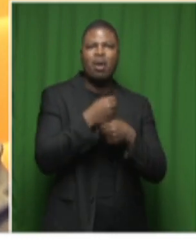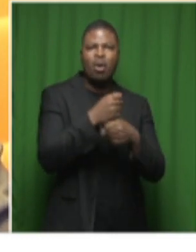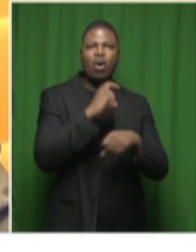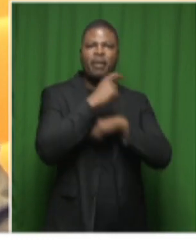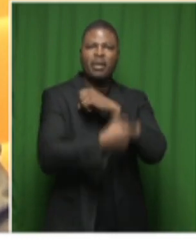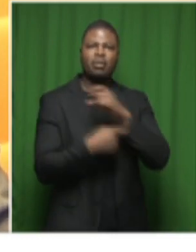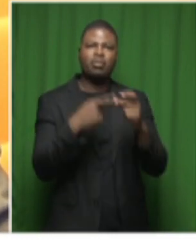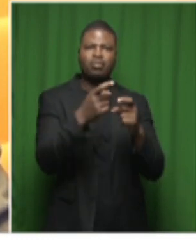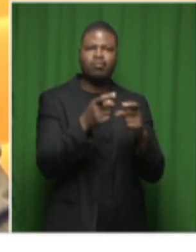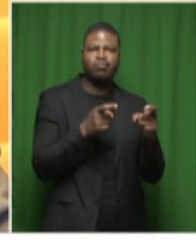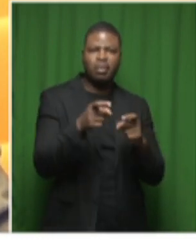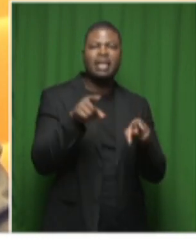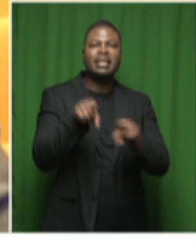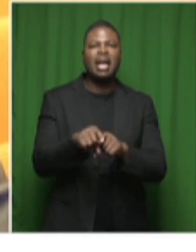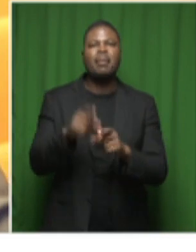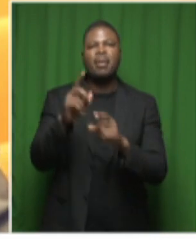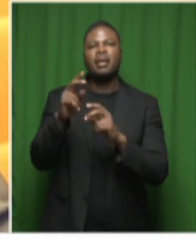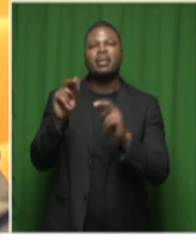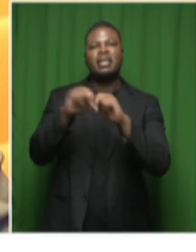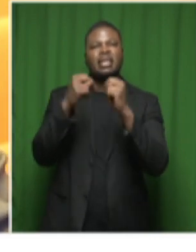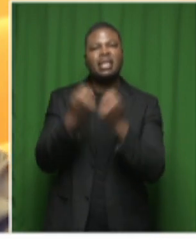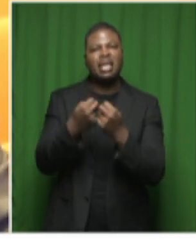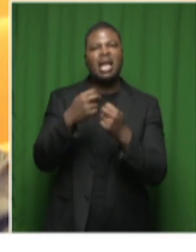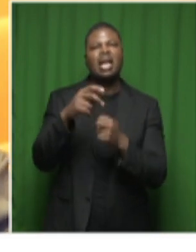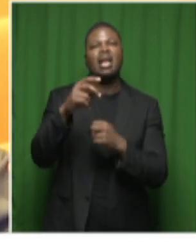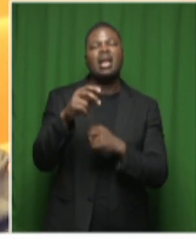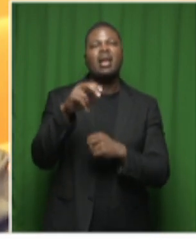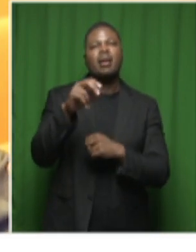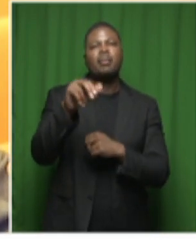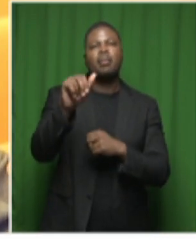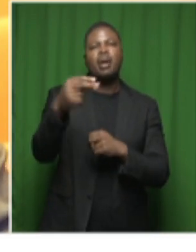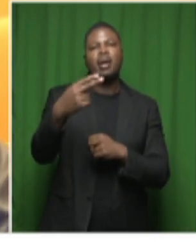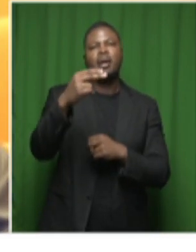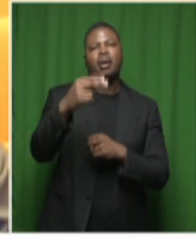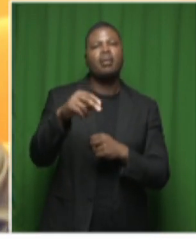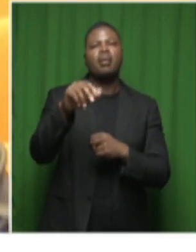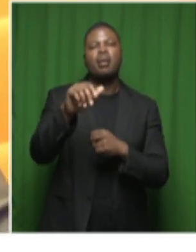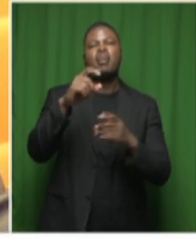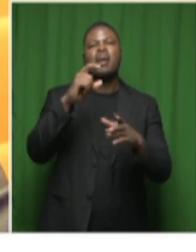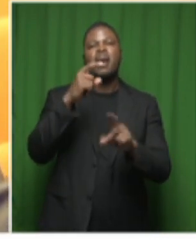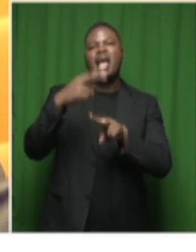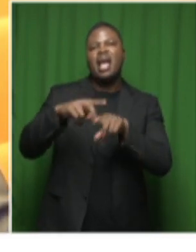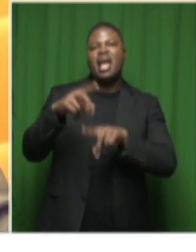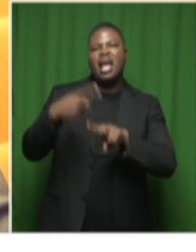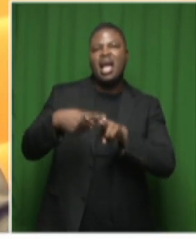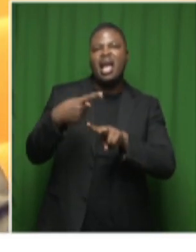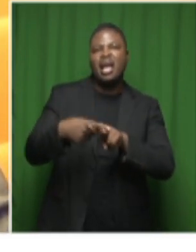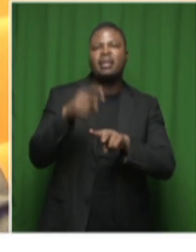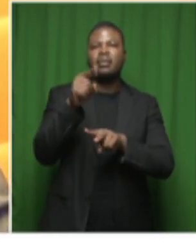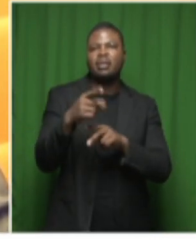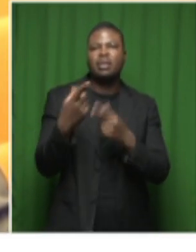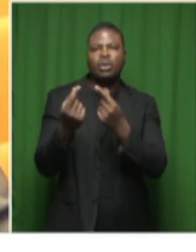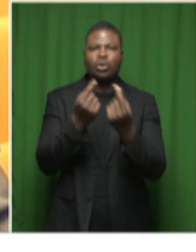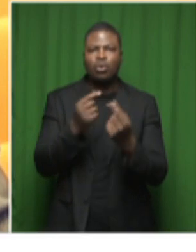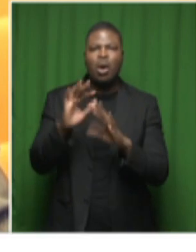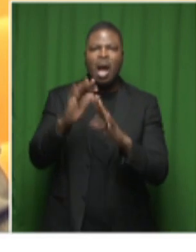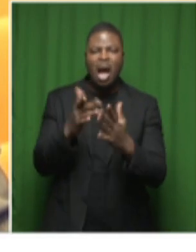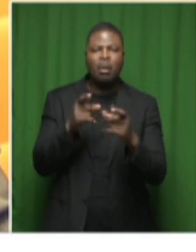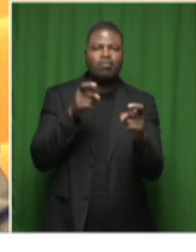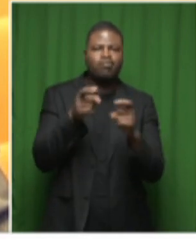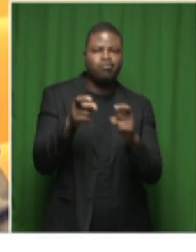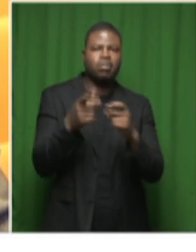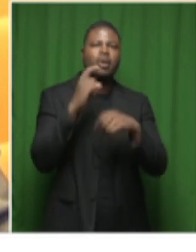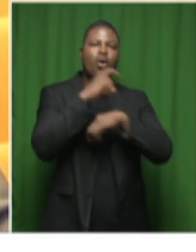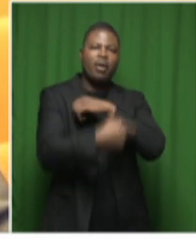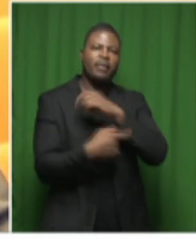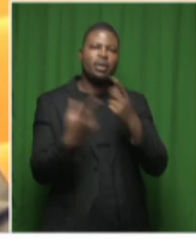etc. So they invite an independent organizing committee, such as of which I am the chair, to organize this